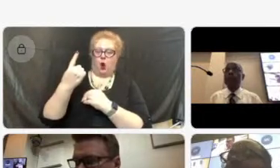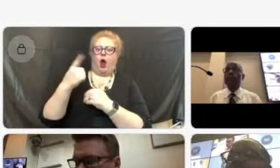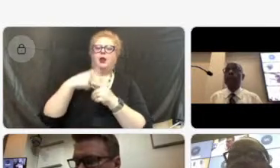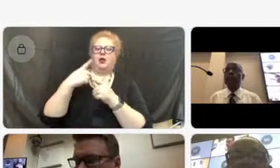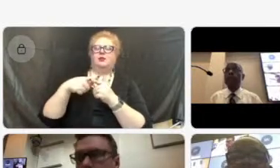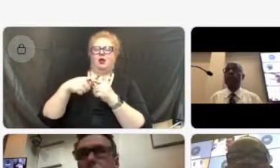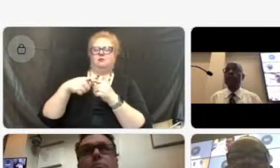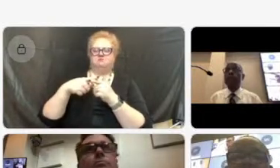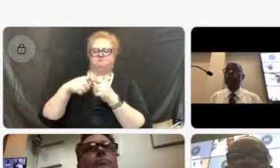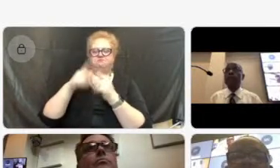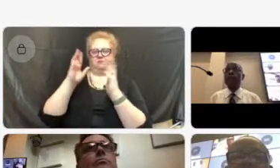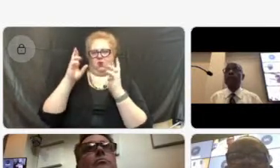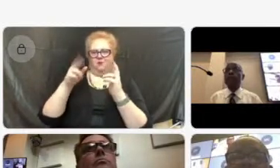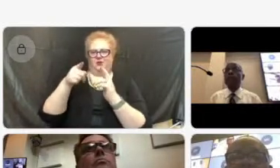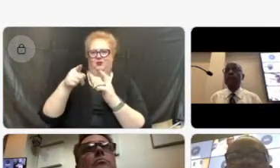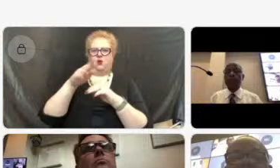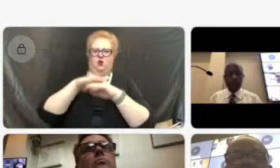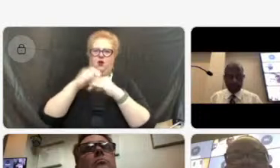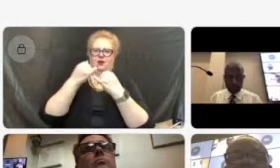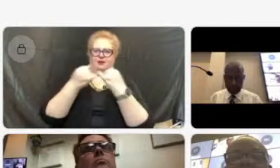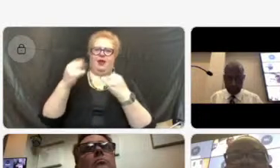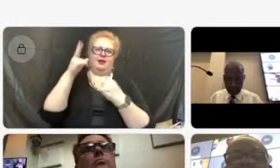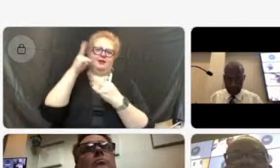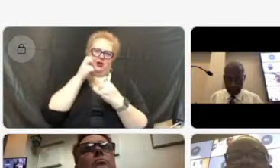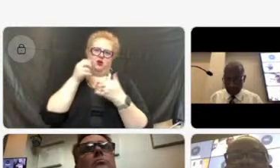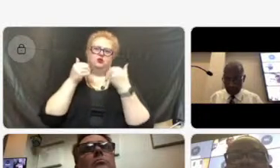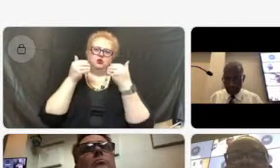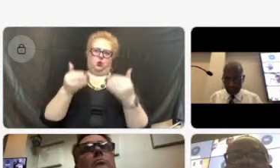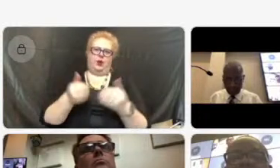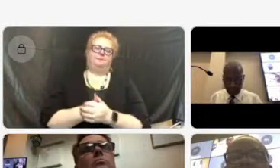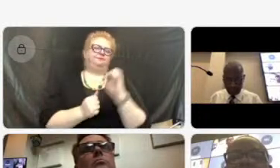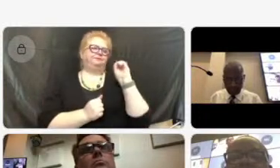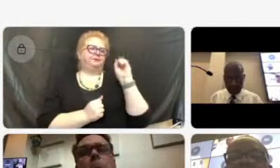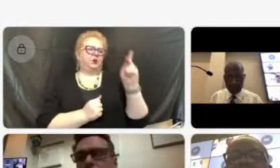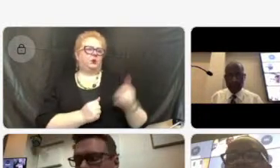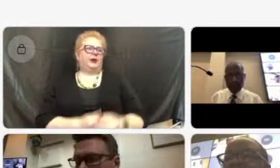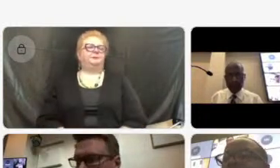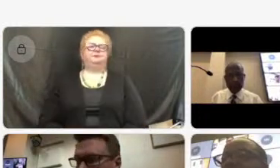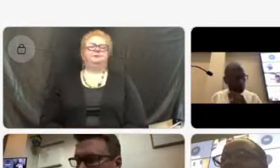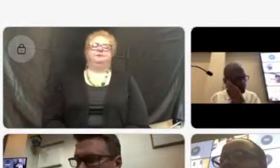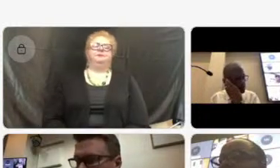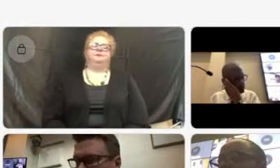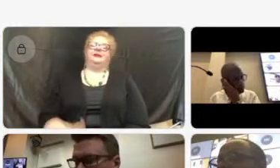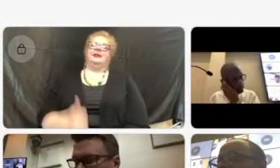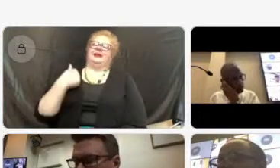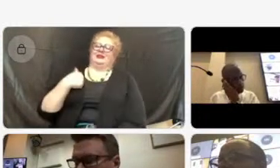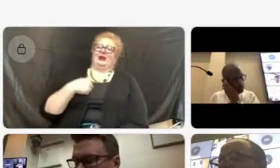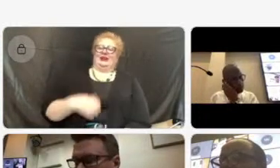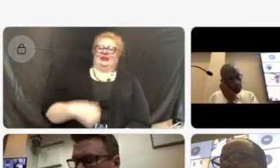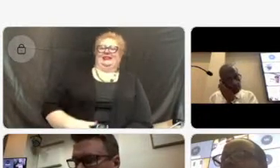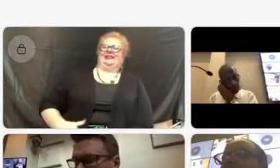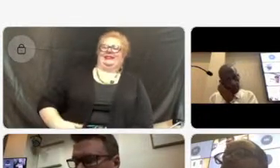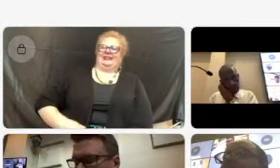to, she'll be online and can hear us good. Okay. Okay. Sorry about that.